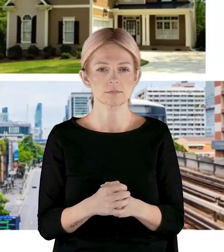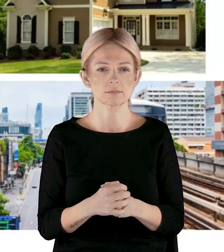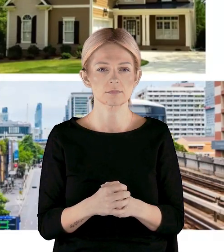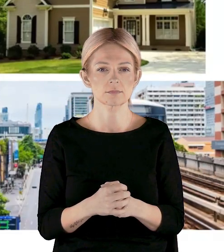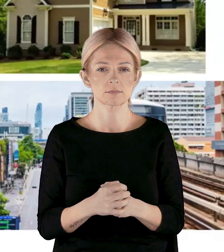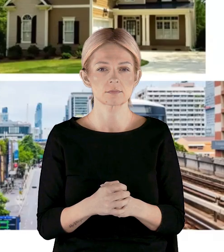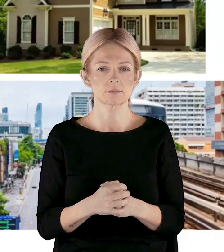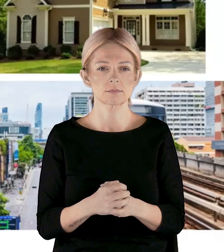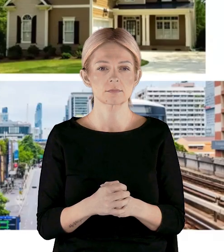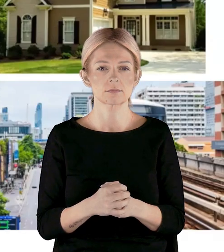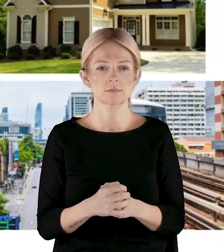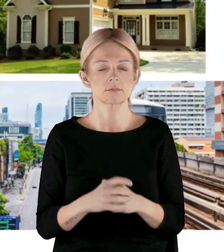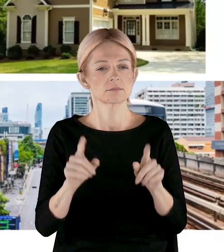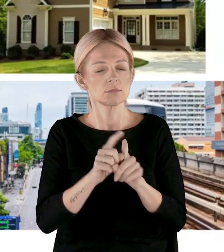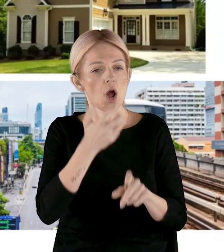in transport.